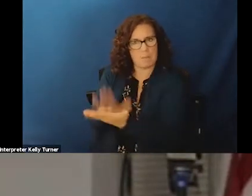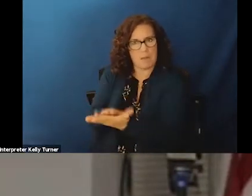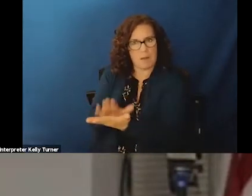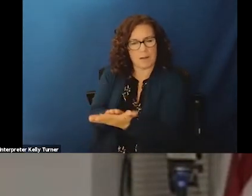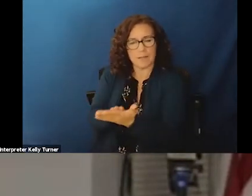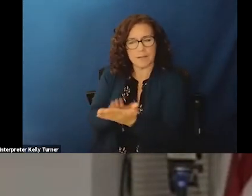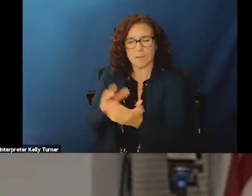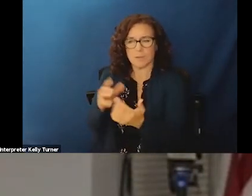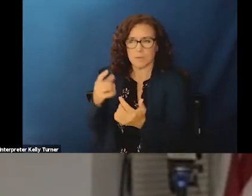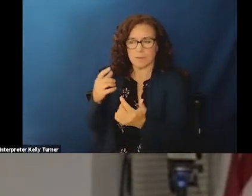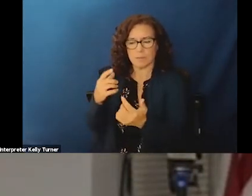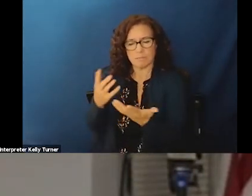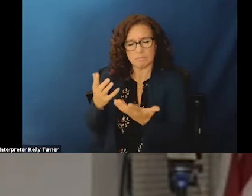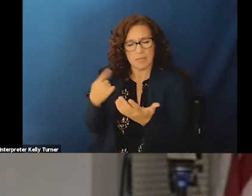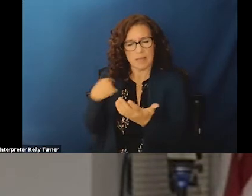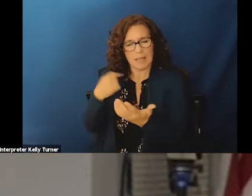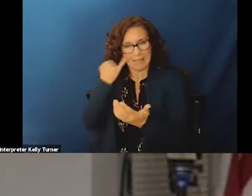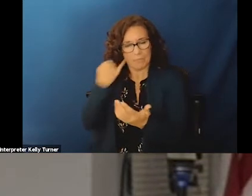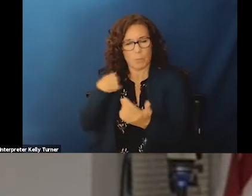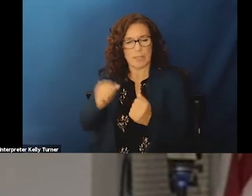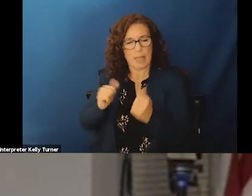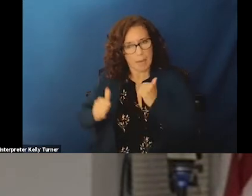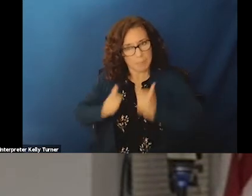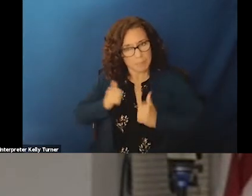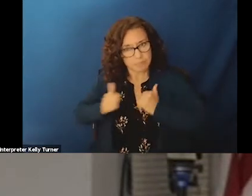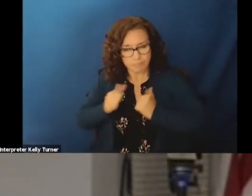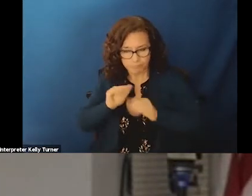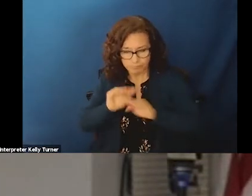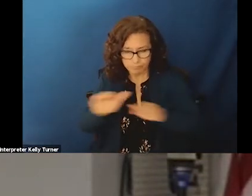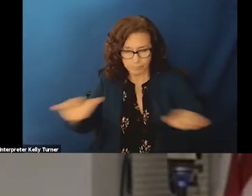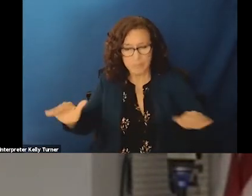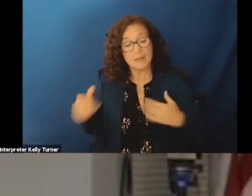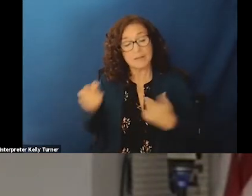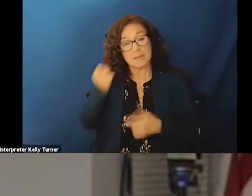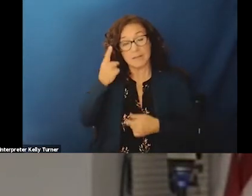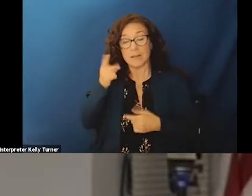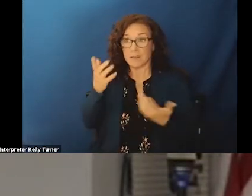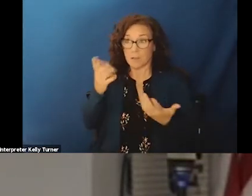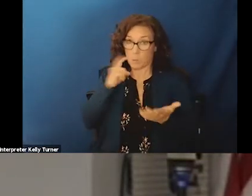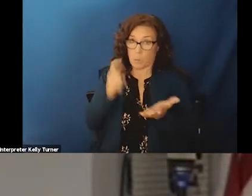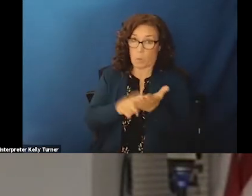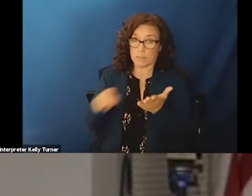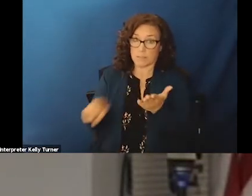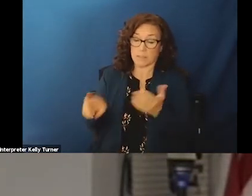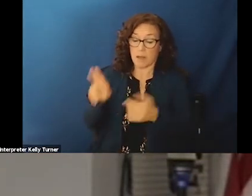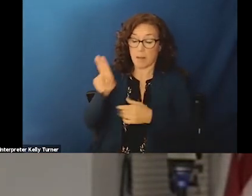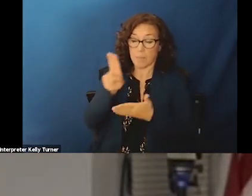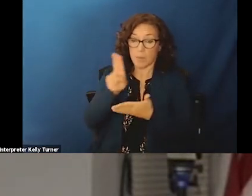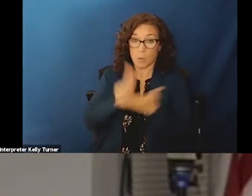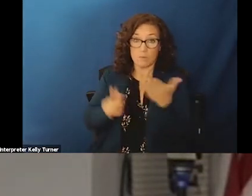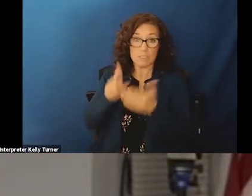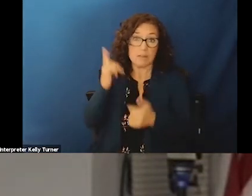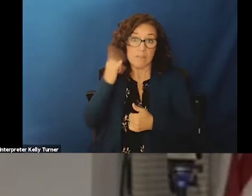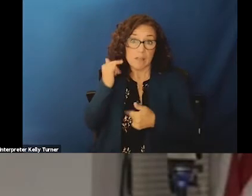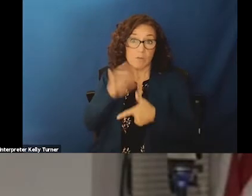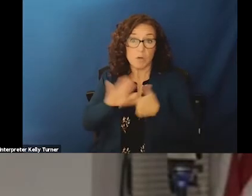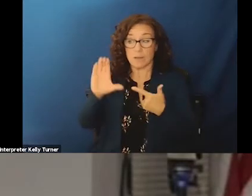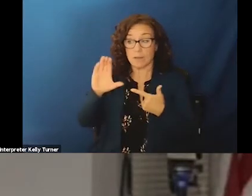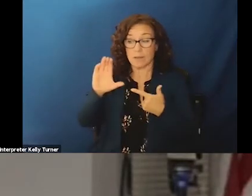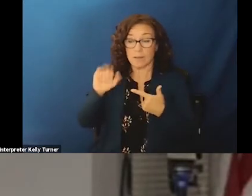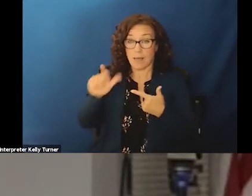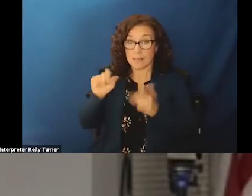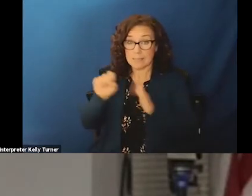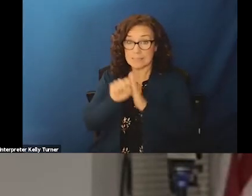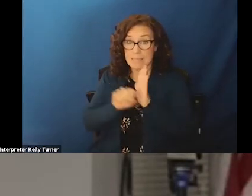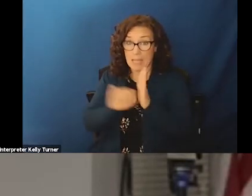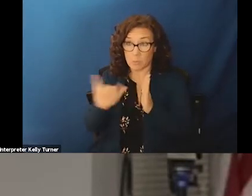thinking we can be. I want to just take note of what the University of California system and the Cal State system did this week, or I believe it